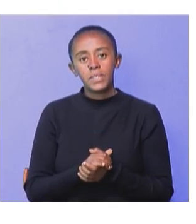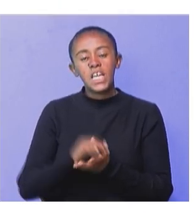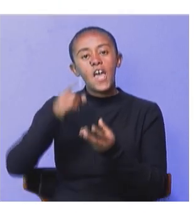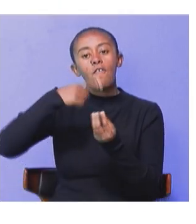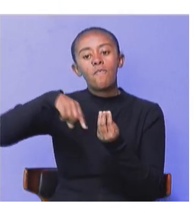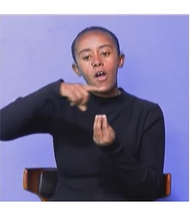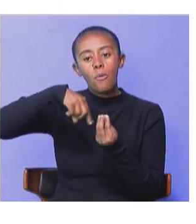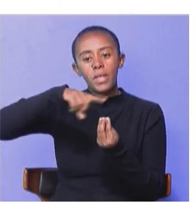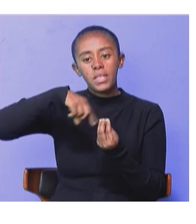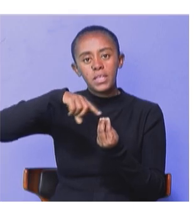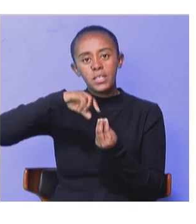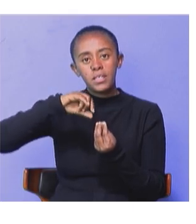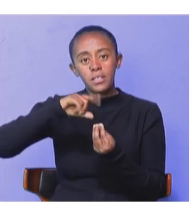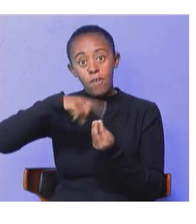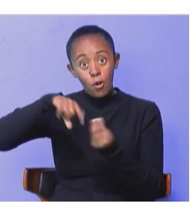environment.